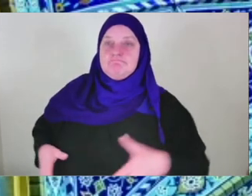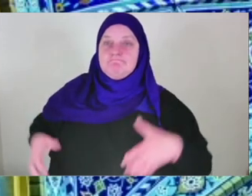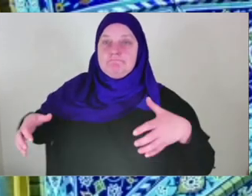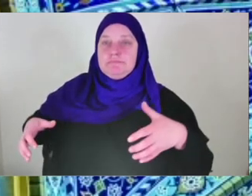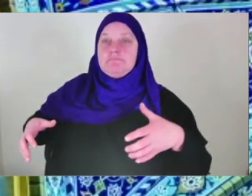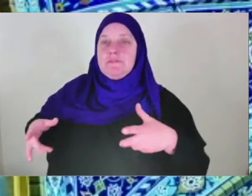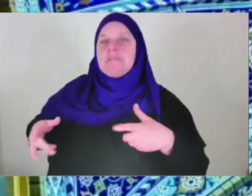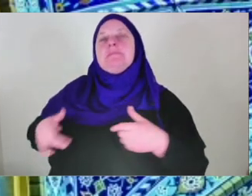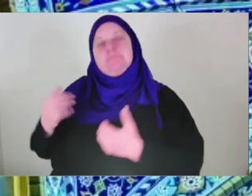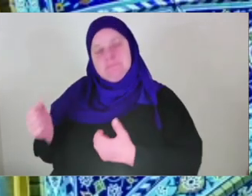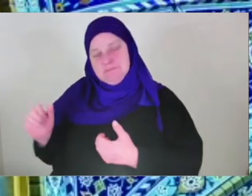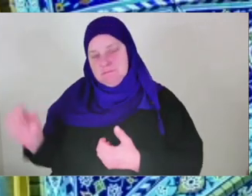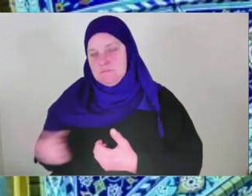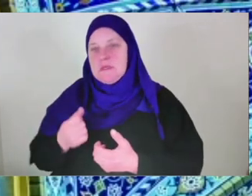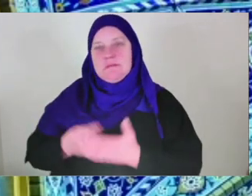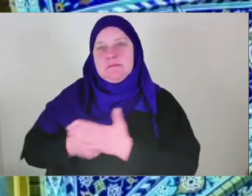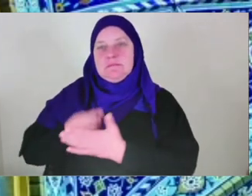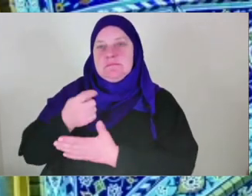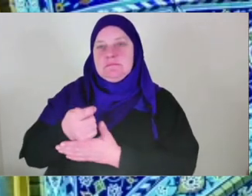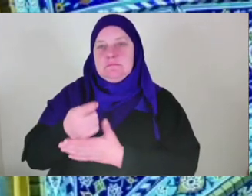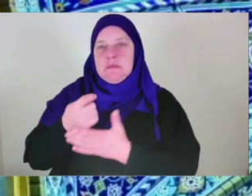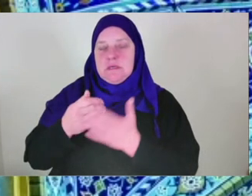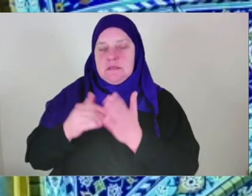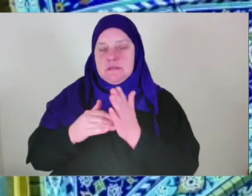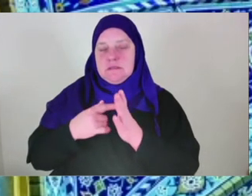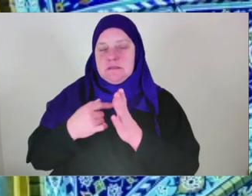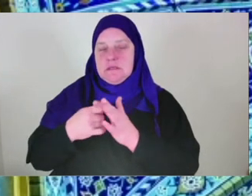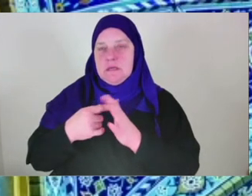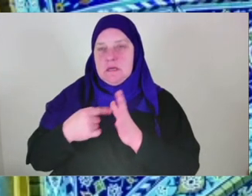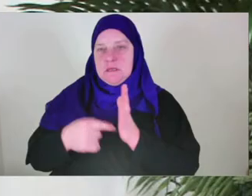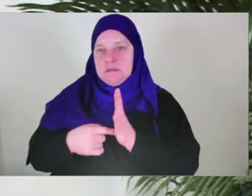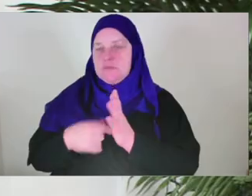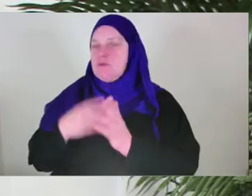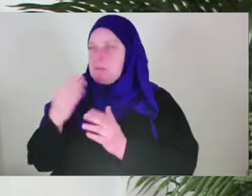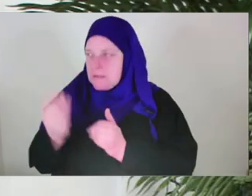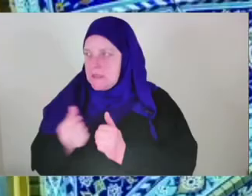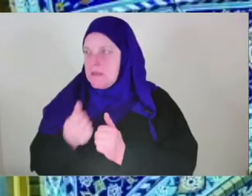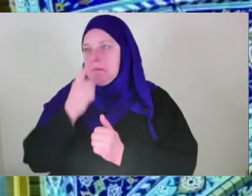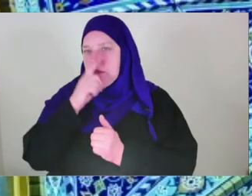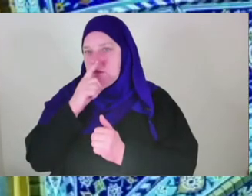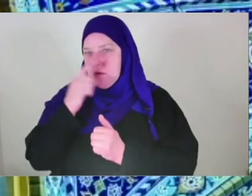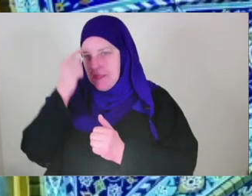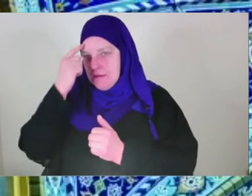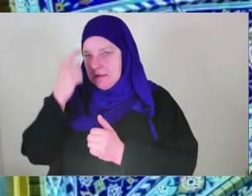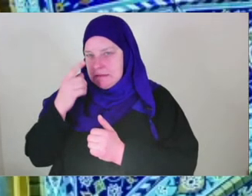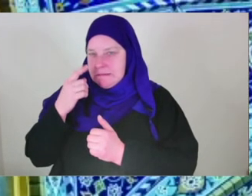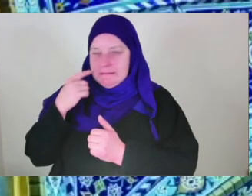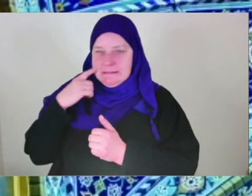maraji to skip this ihtiyat wajib. So in general,